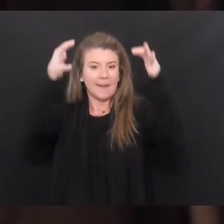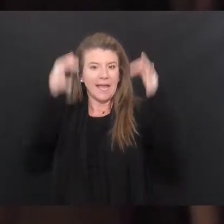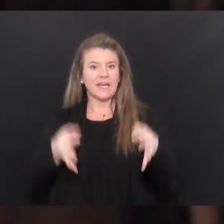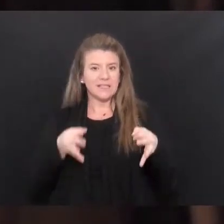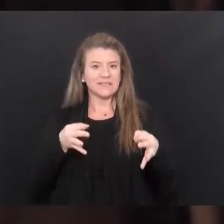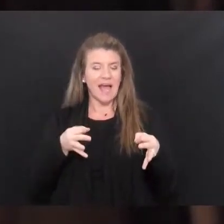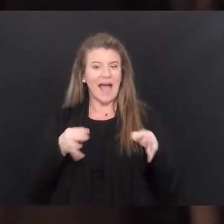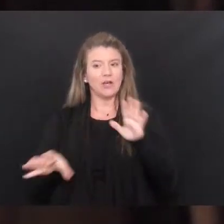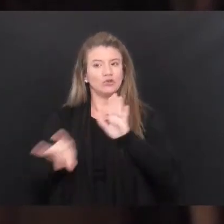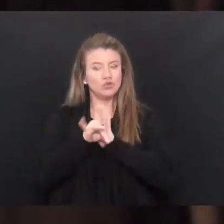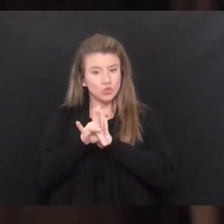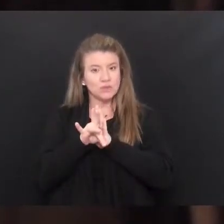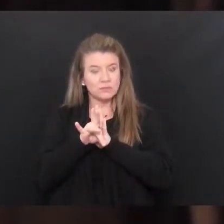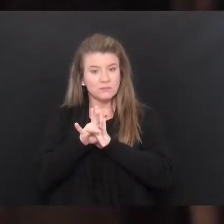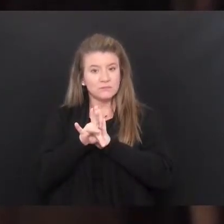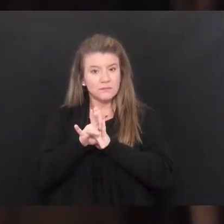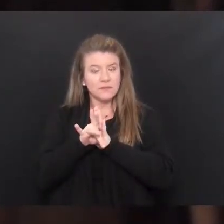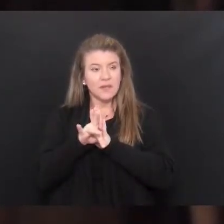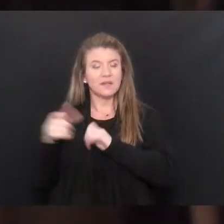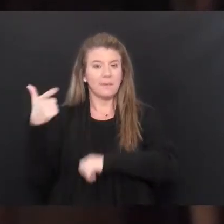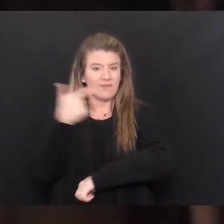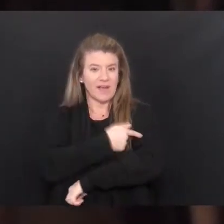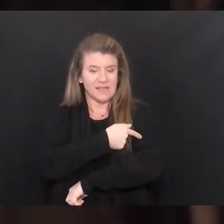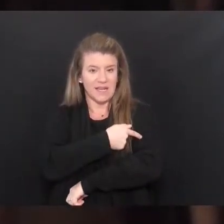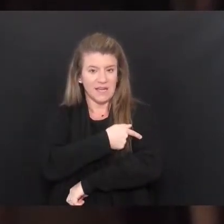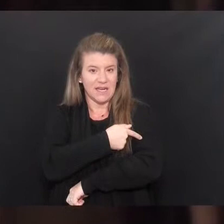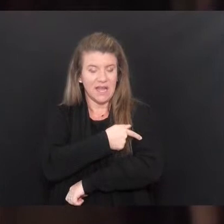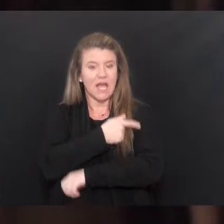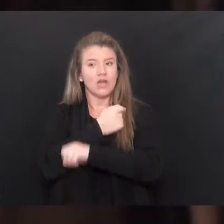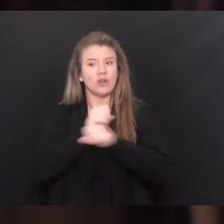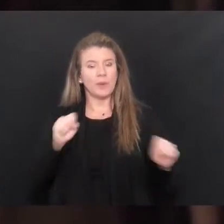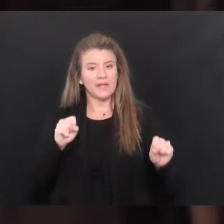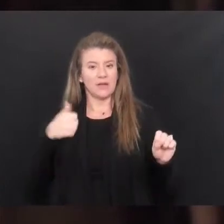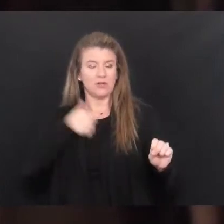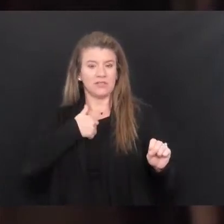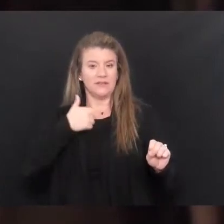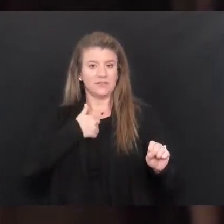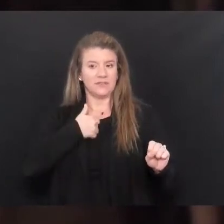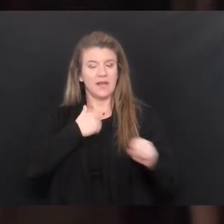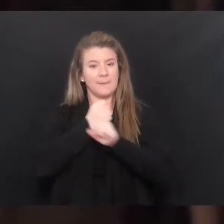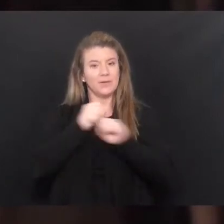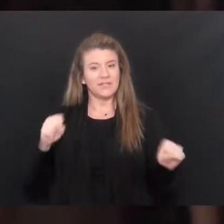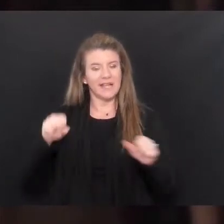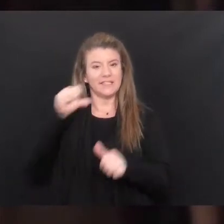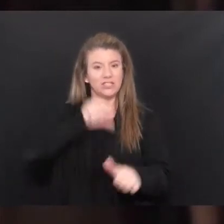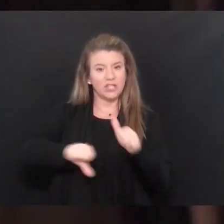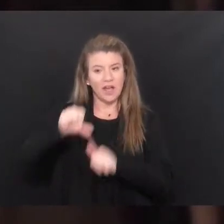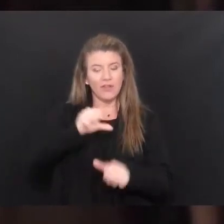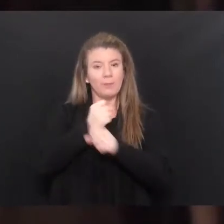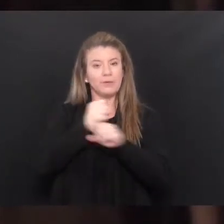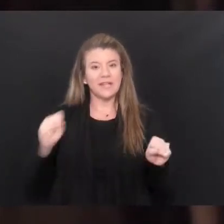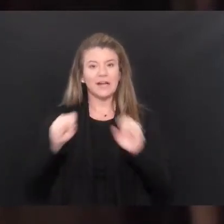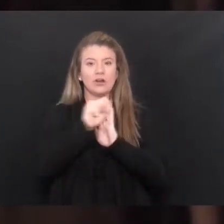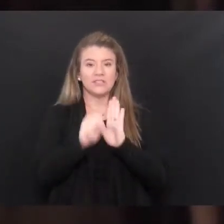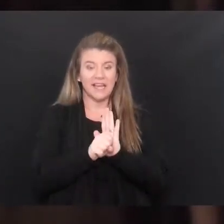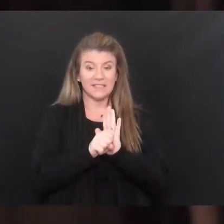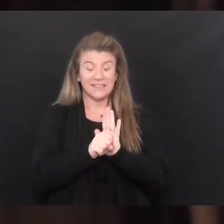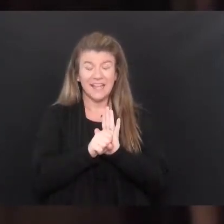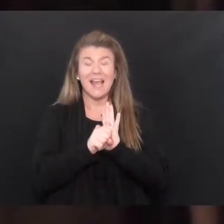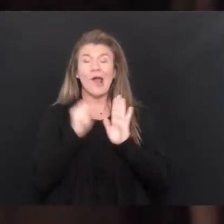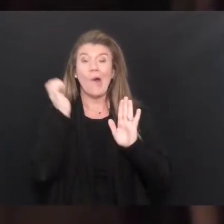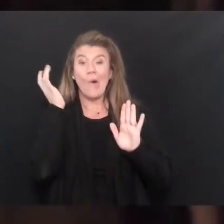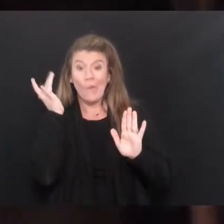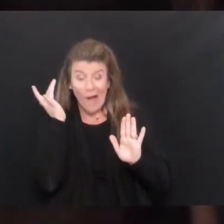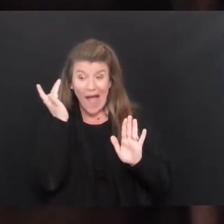to choose to be vaccinated, to protect yourself, to protect each other, to protect our state. Because right now